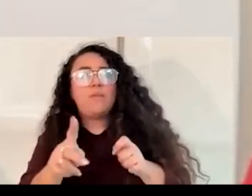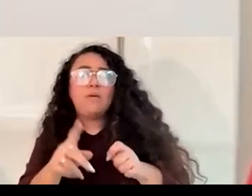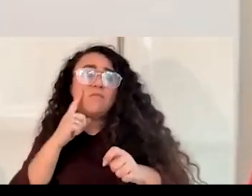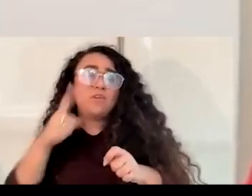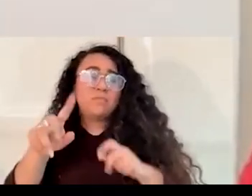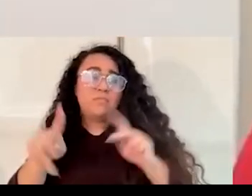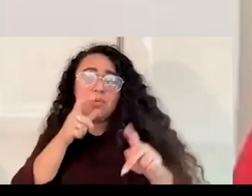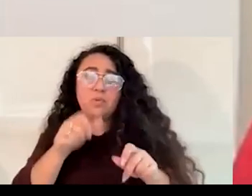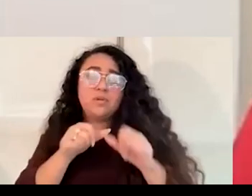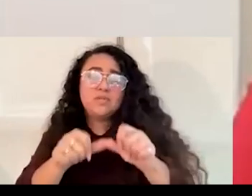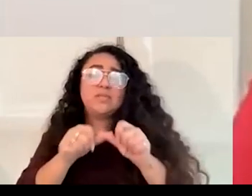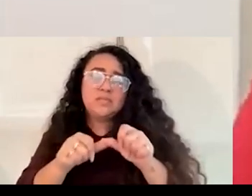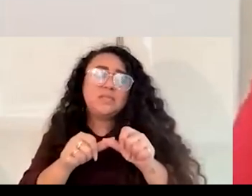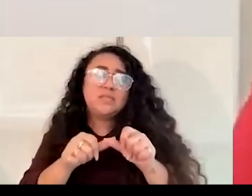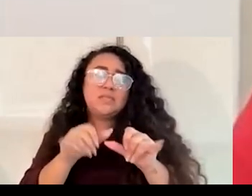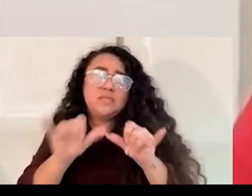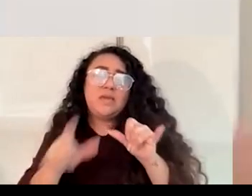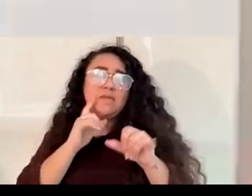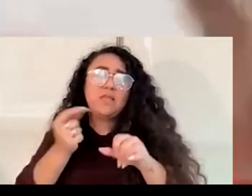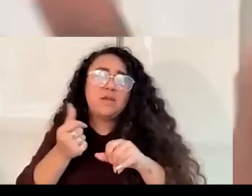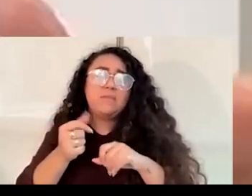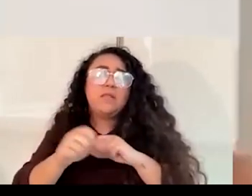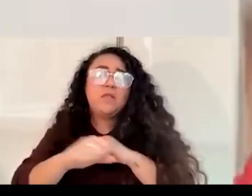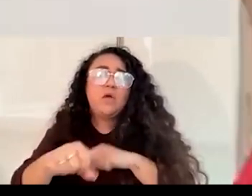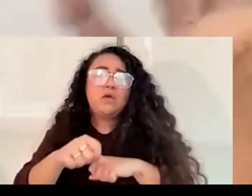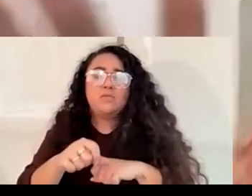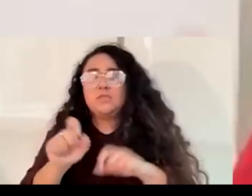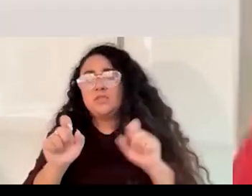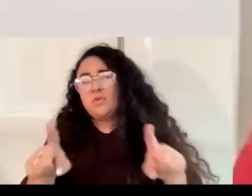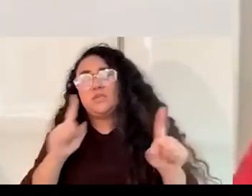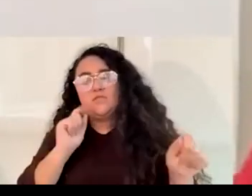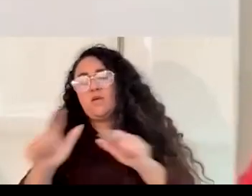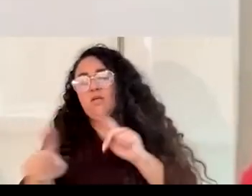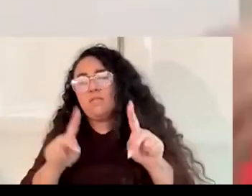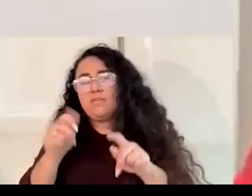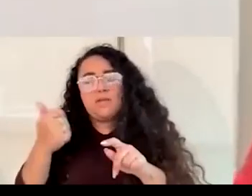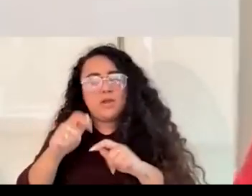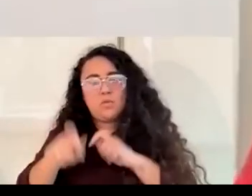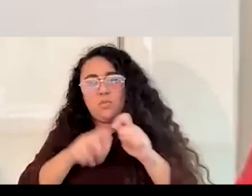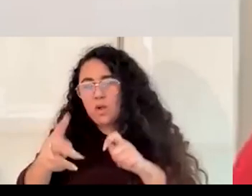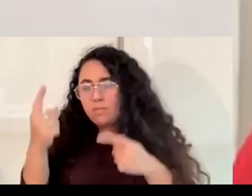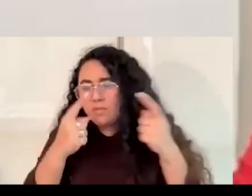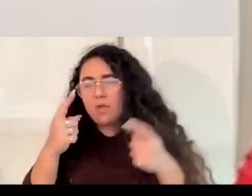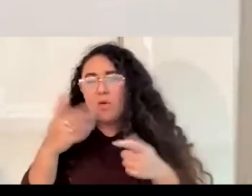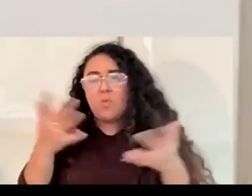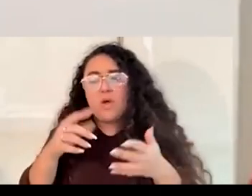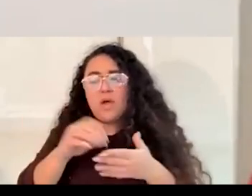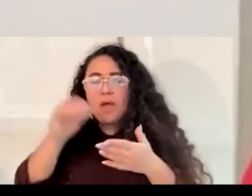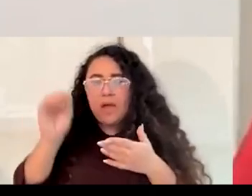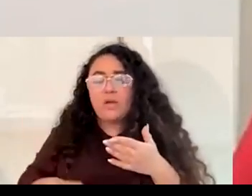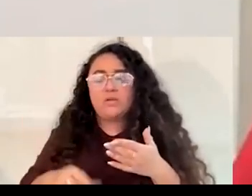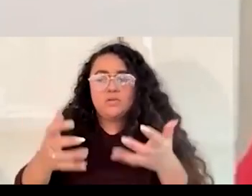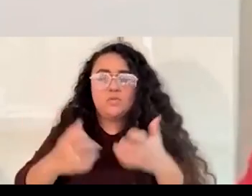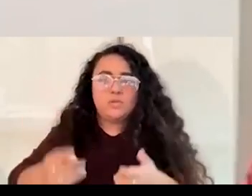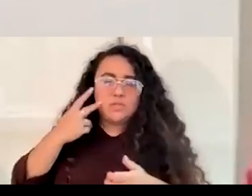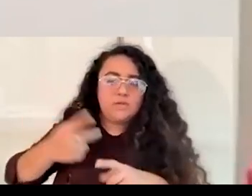with the Reverend. What are some, this will be the question for everyone. Any closing thoughts or what outcomes you would like to